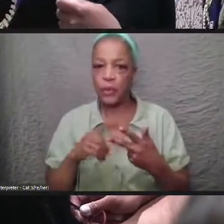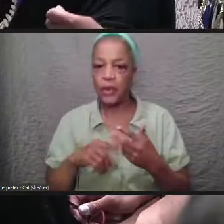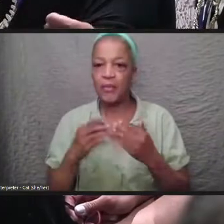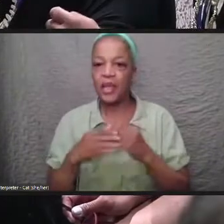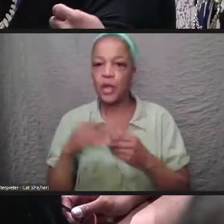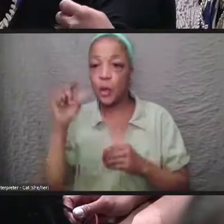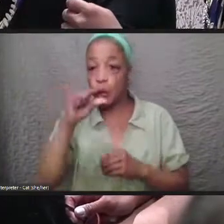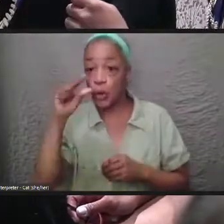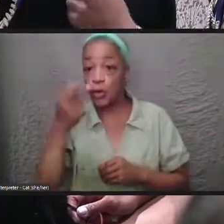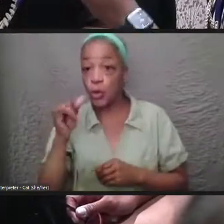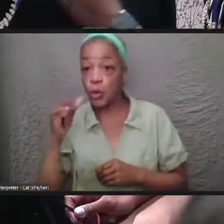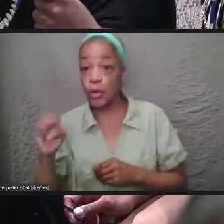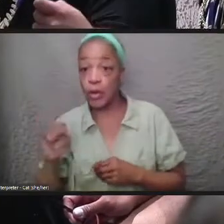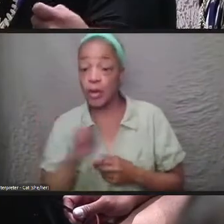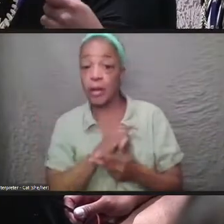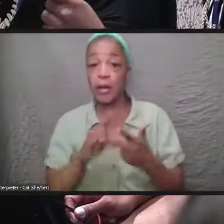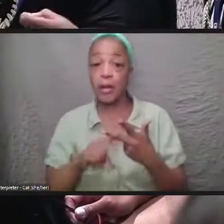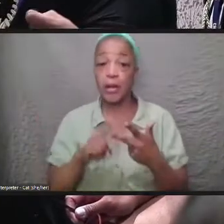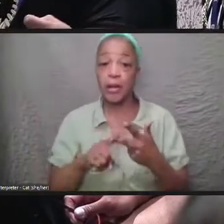them.